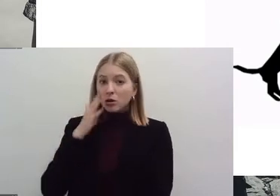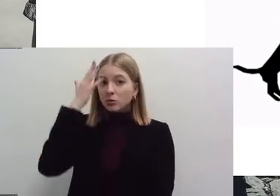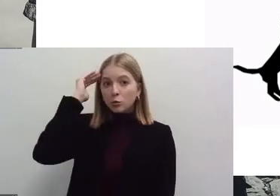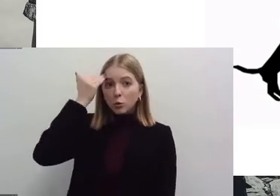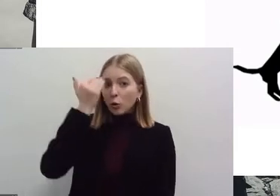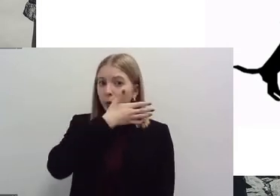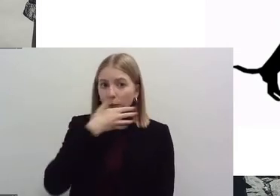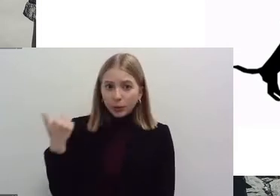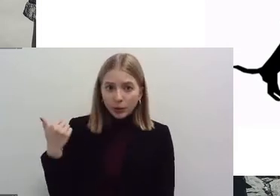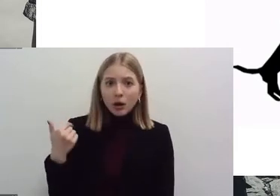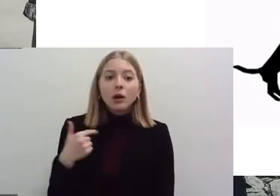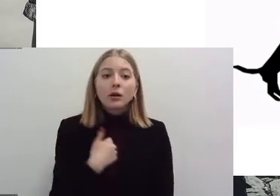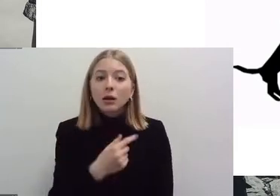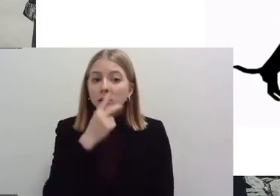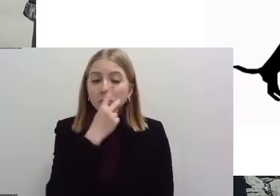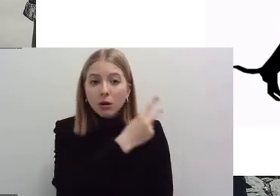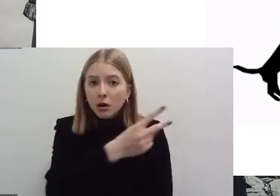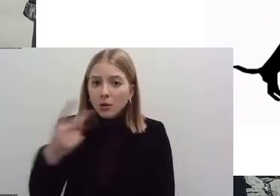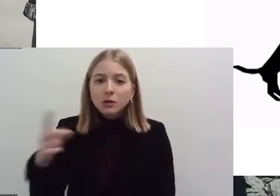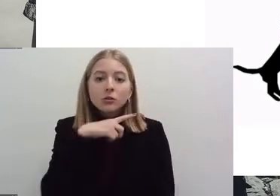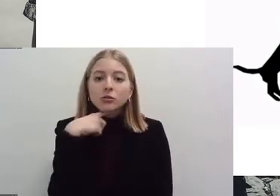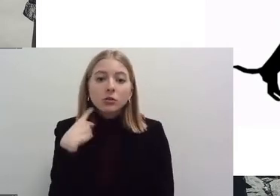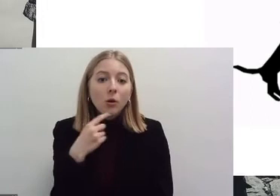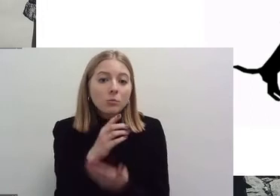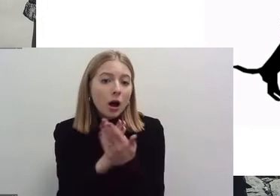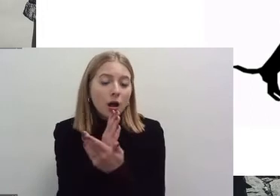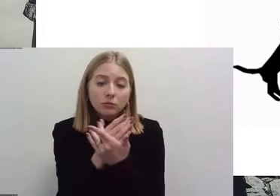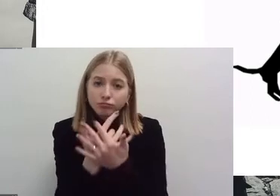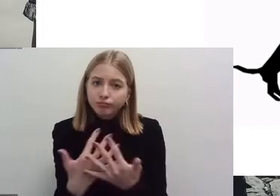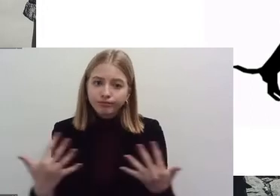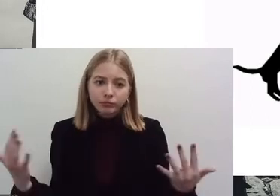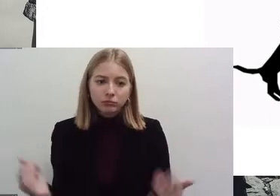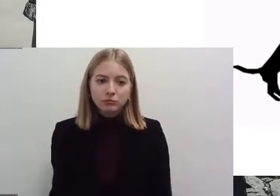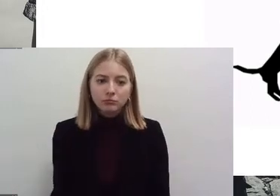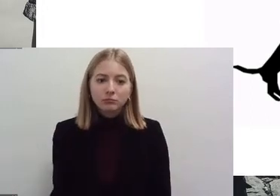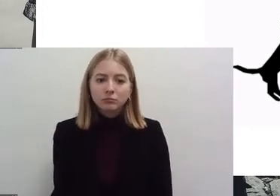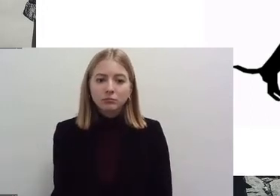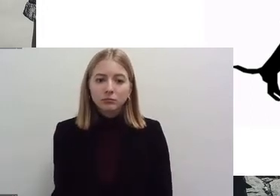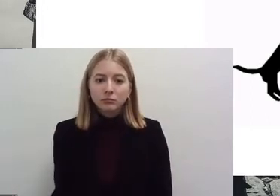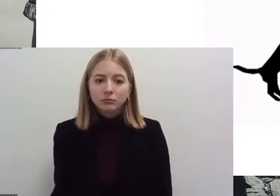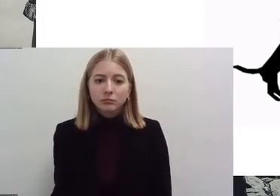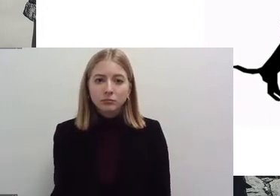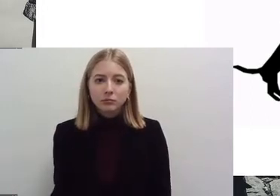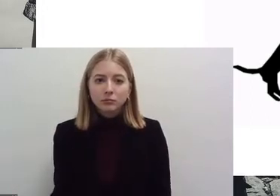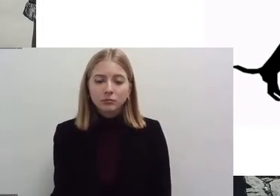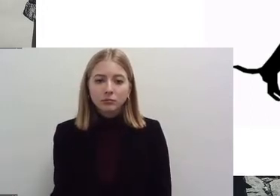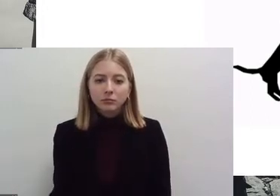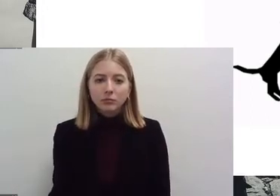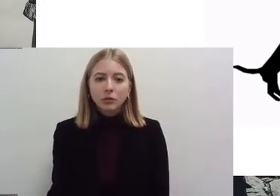of the most vulnerable, the defenseless, the ones that this hurts the most. which is the children